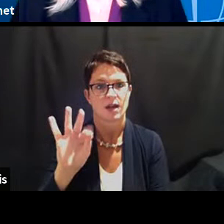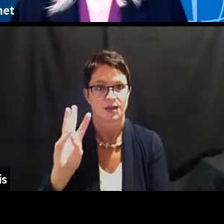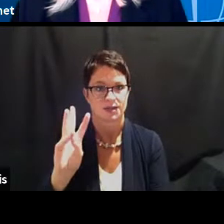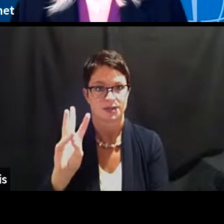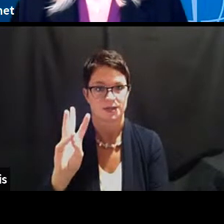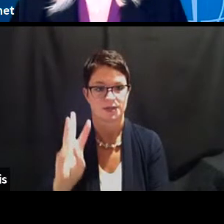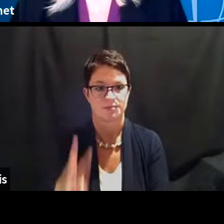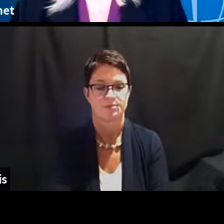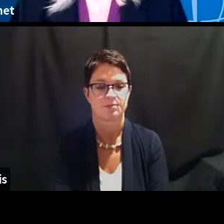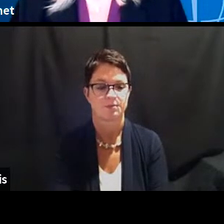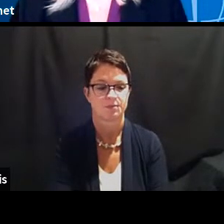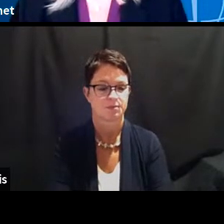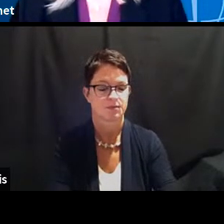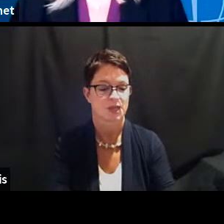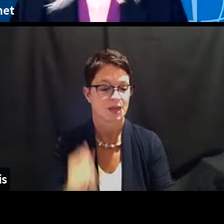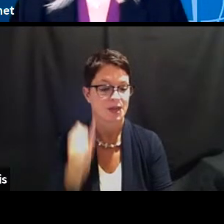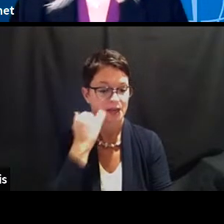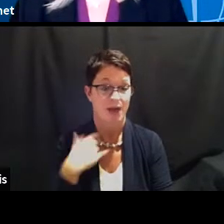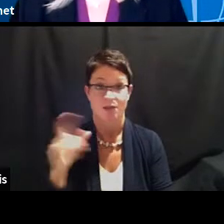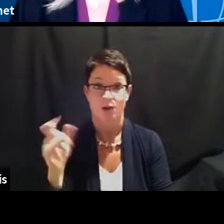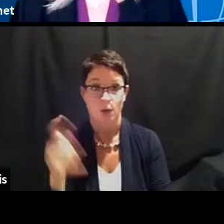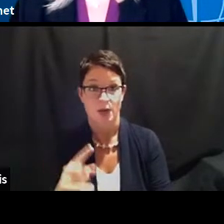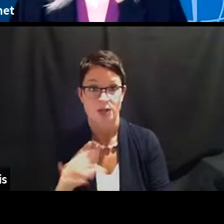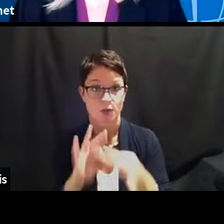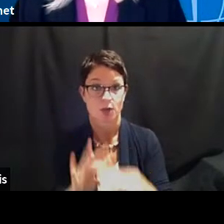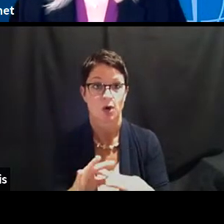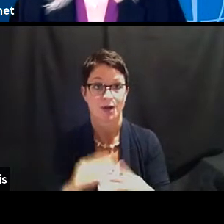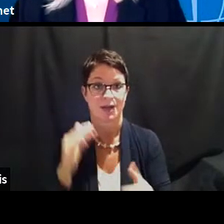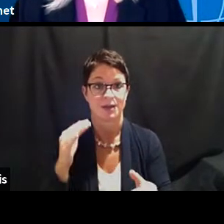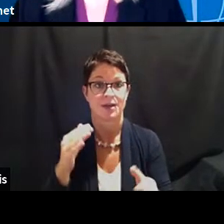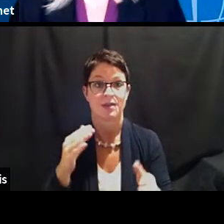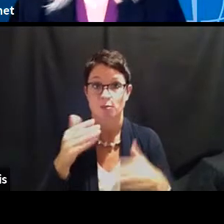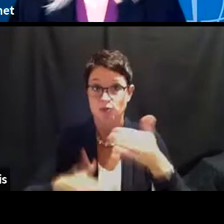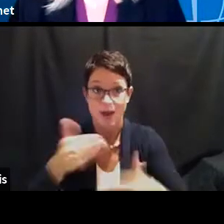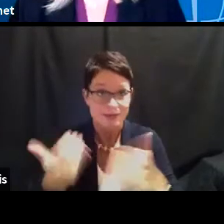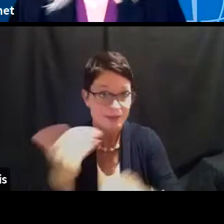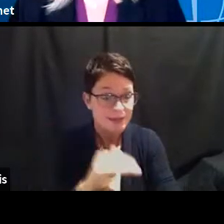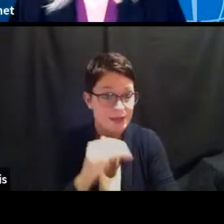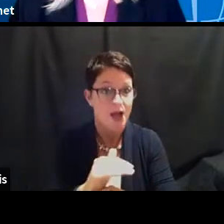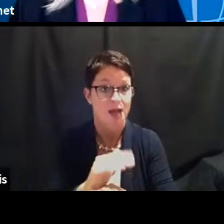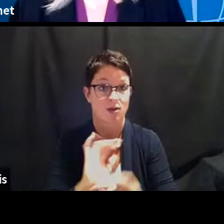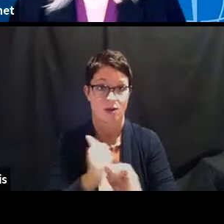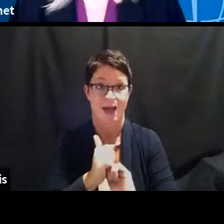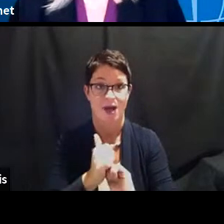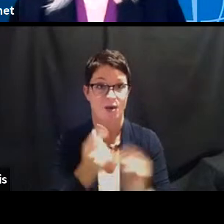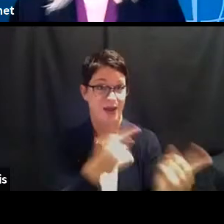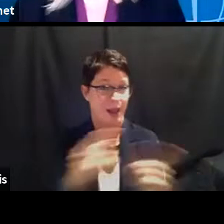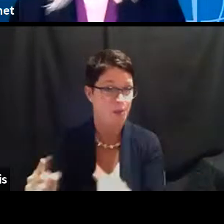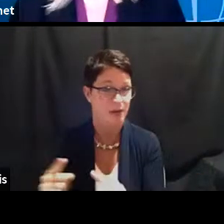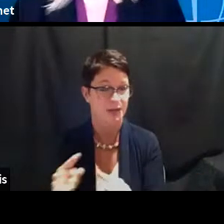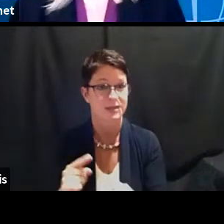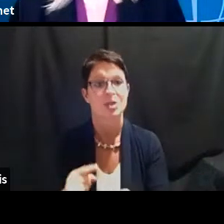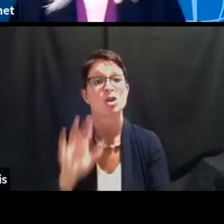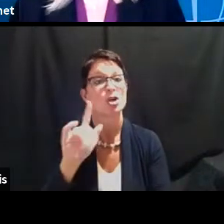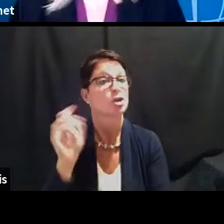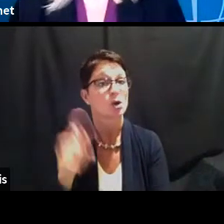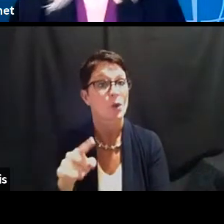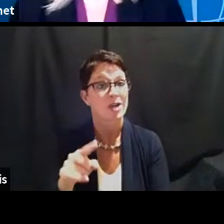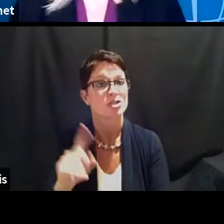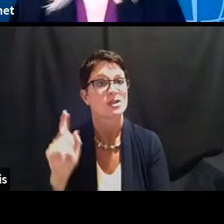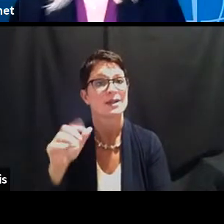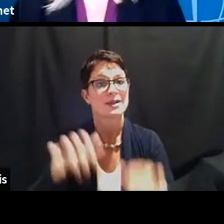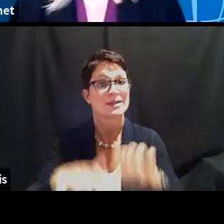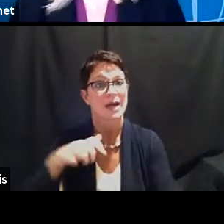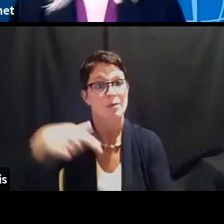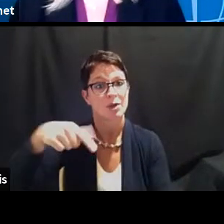301-531-5996. If you have a question regarding the hearing process or procedures, please type your question into the